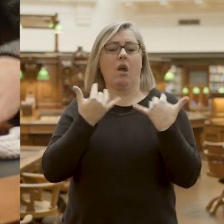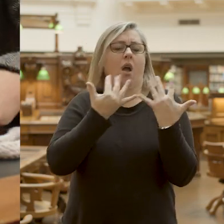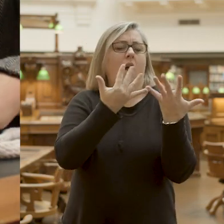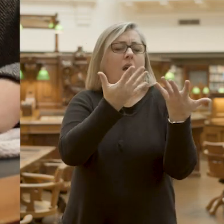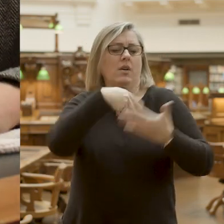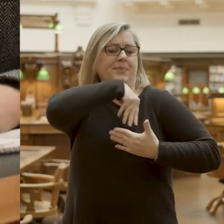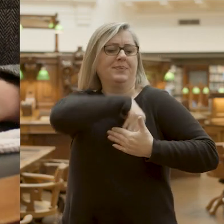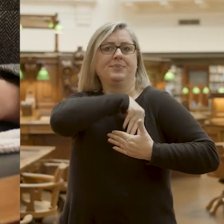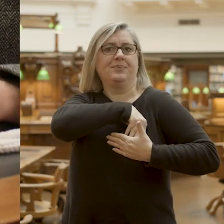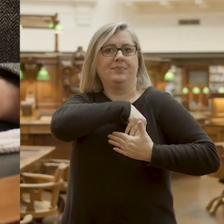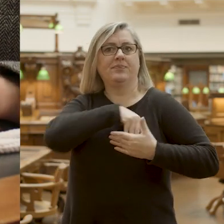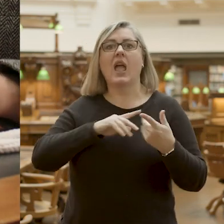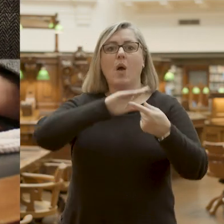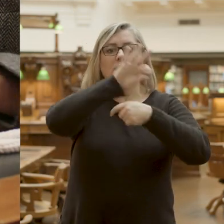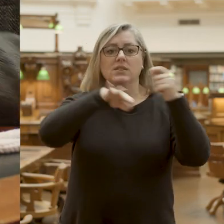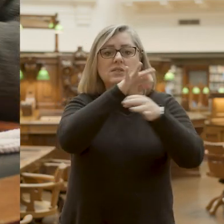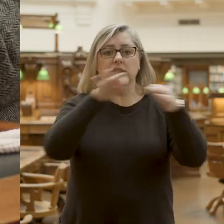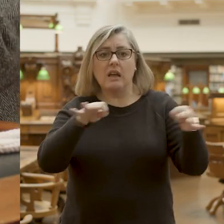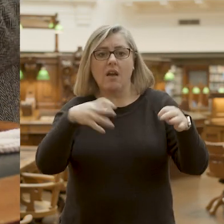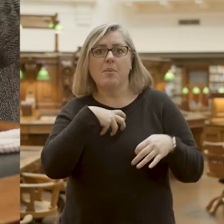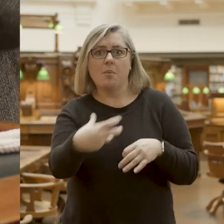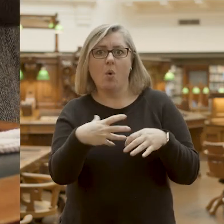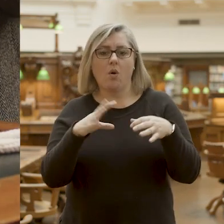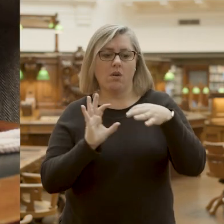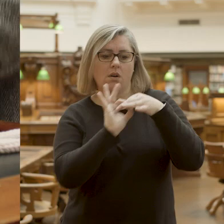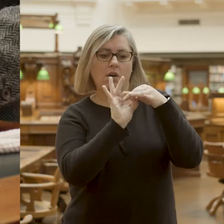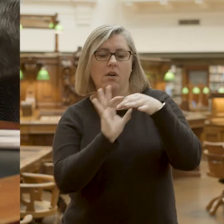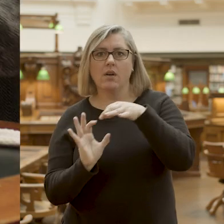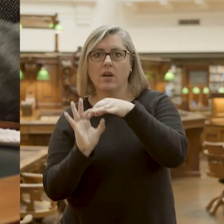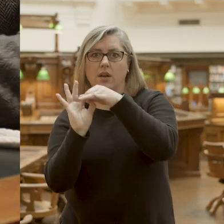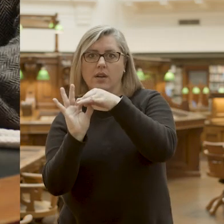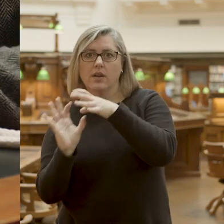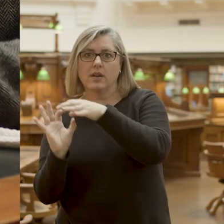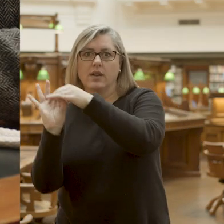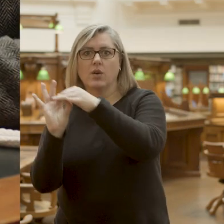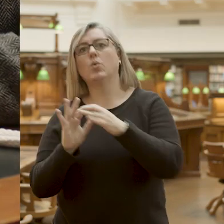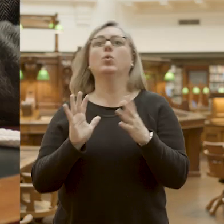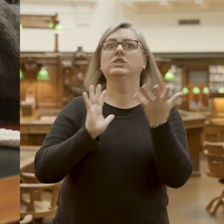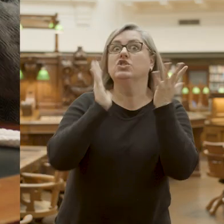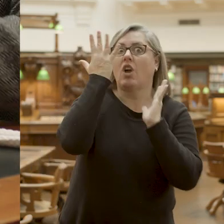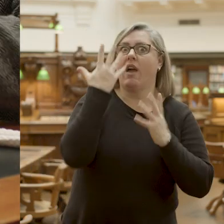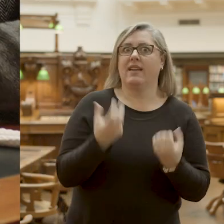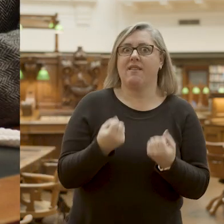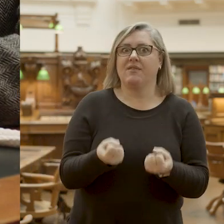I'm going to tie a couple more on here just to make sure that they are all together. There we go. There's a shiny one as well.